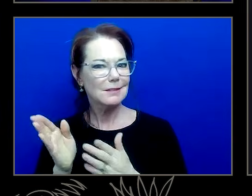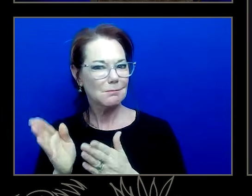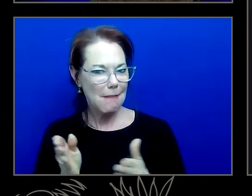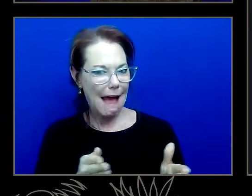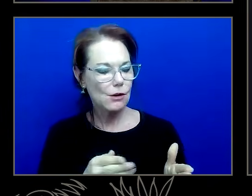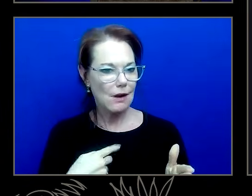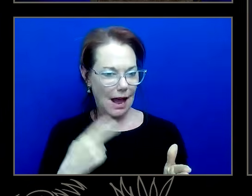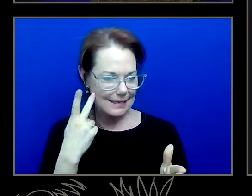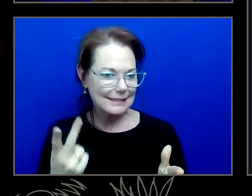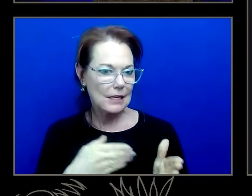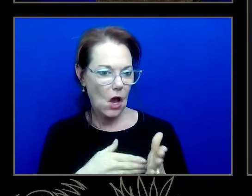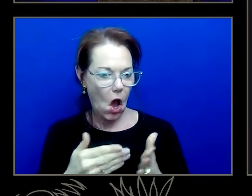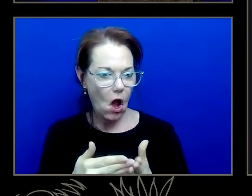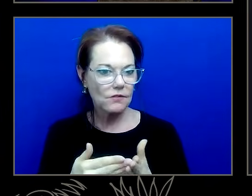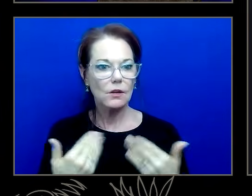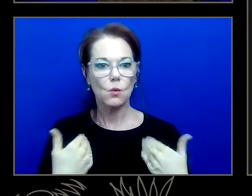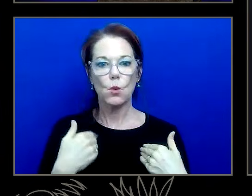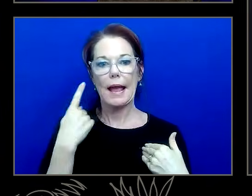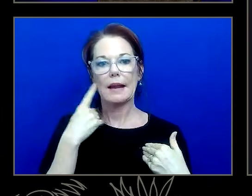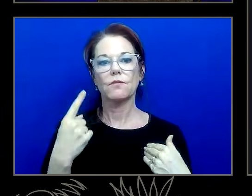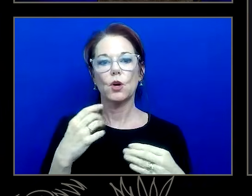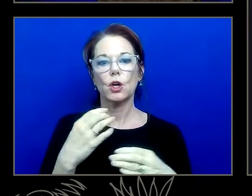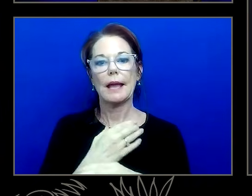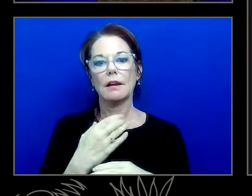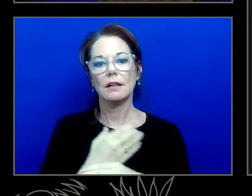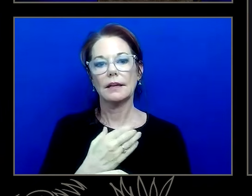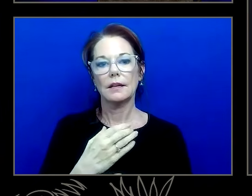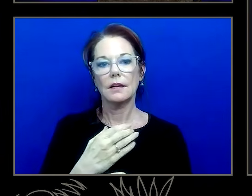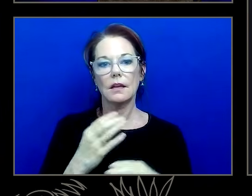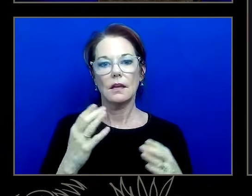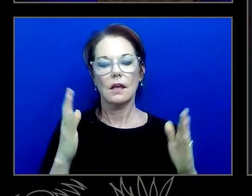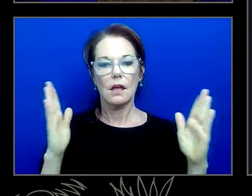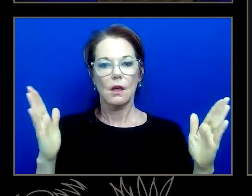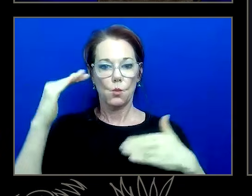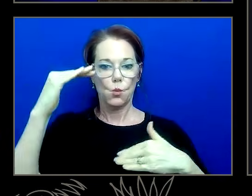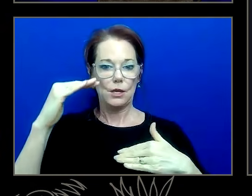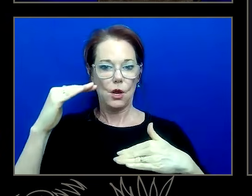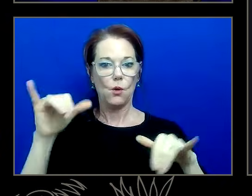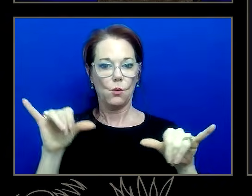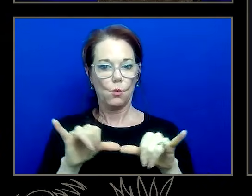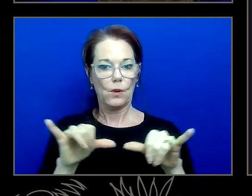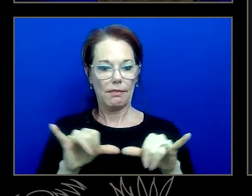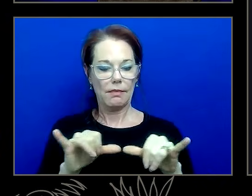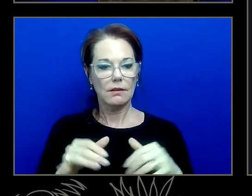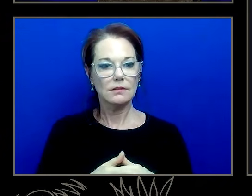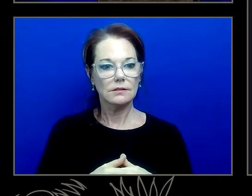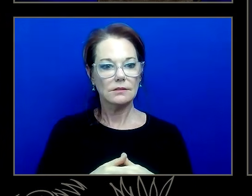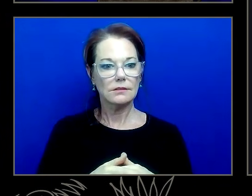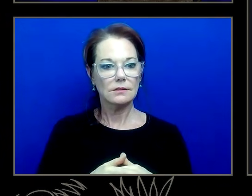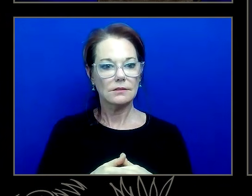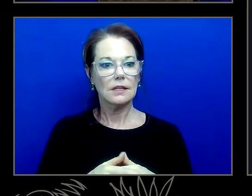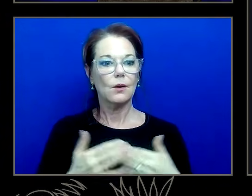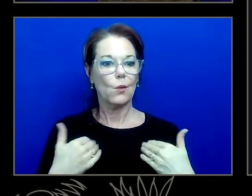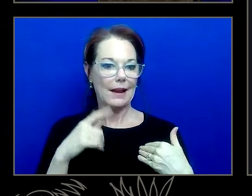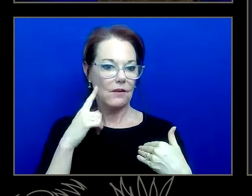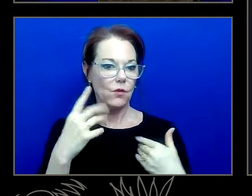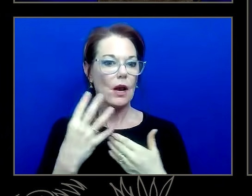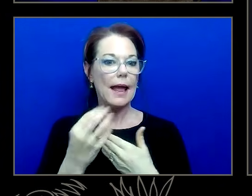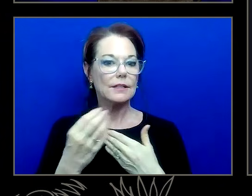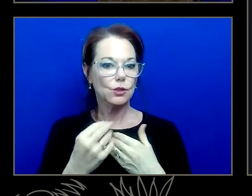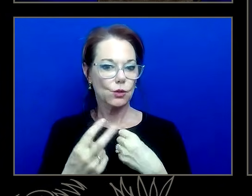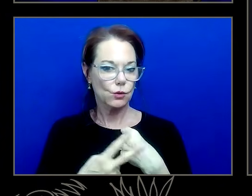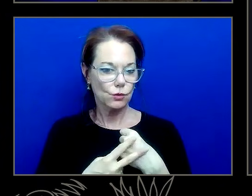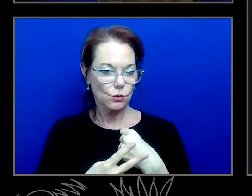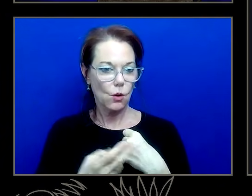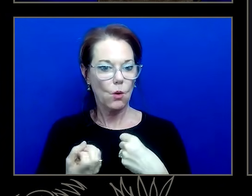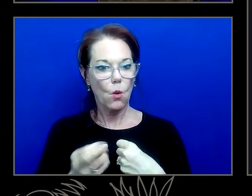here for calculating something like the window width and useEffect for subscribing to, hint, an external store or an external